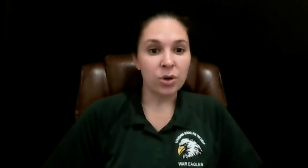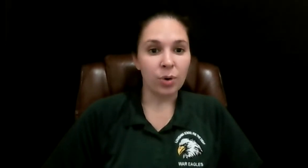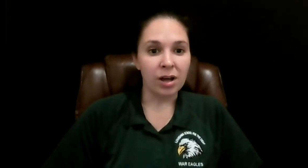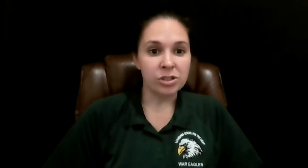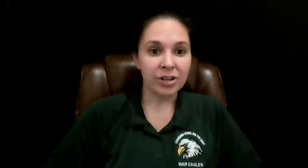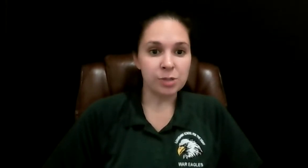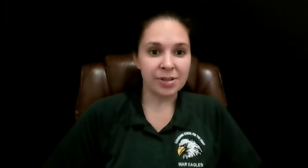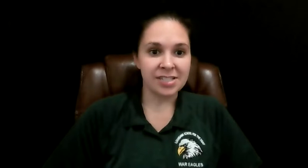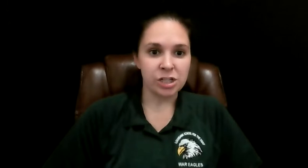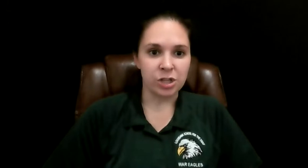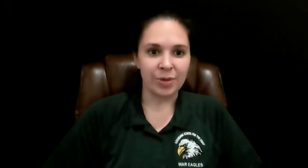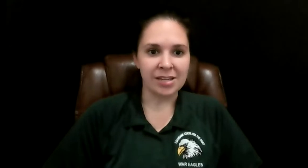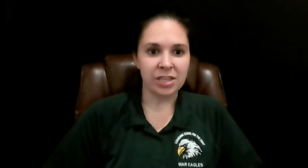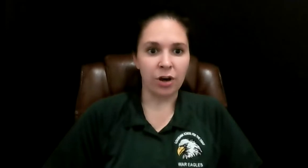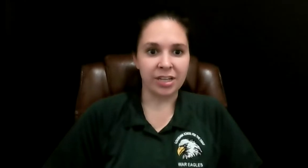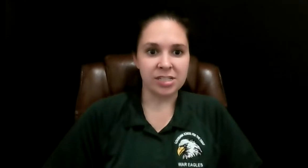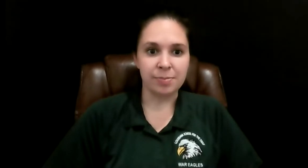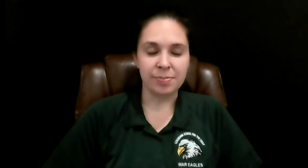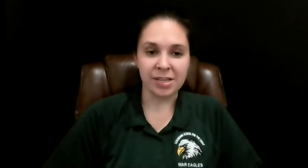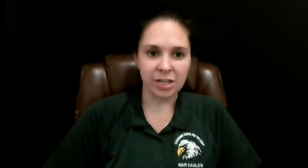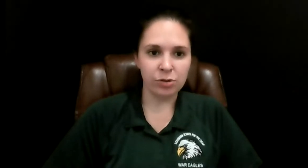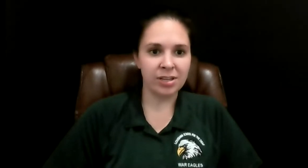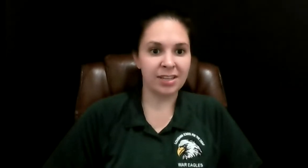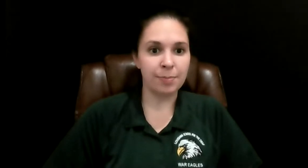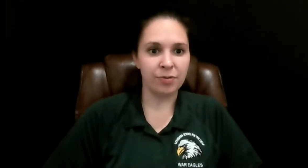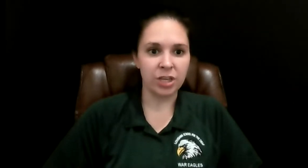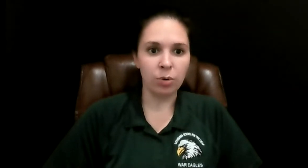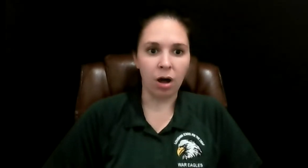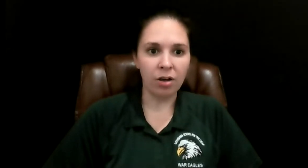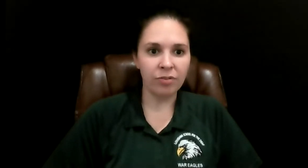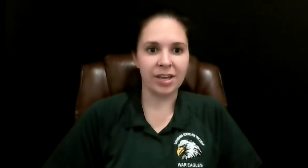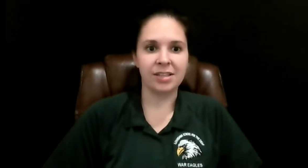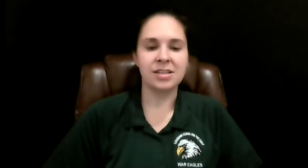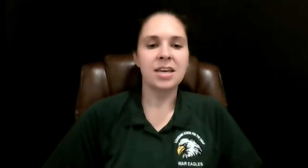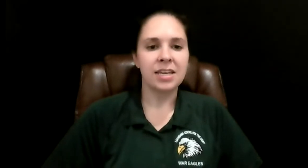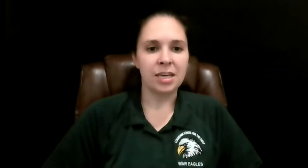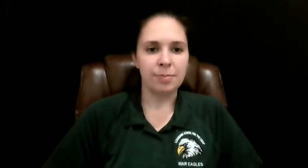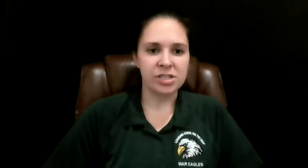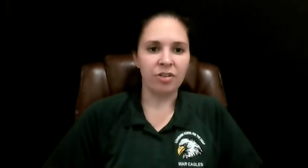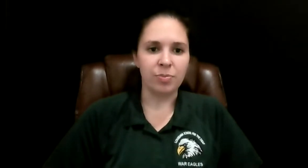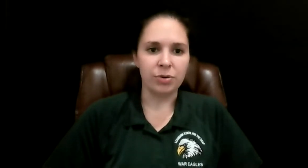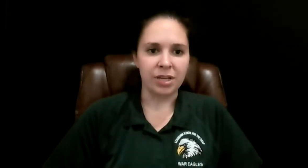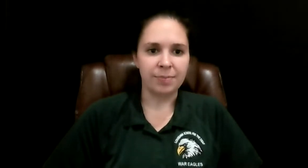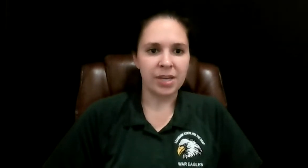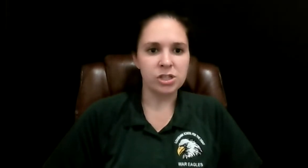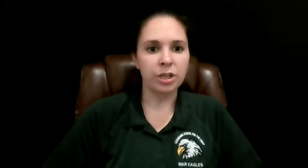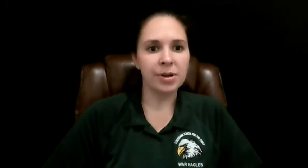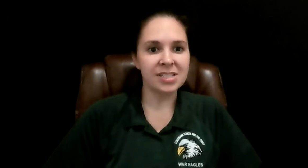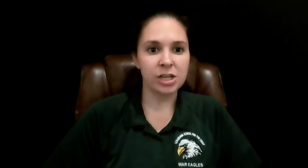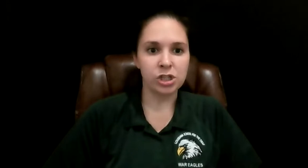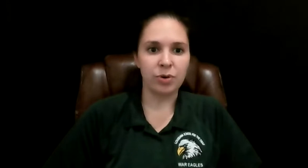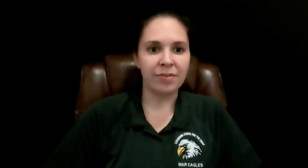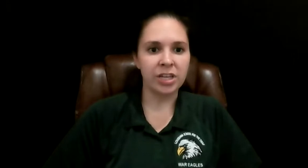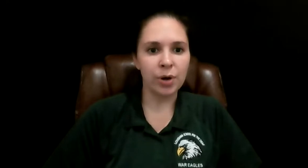Okay, so during this presentation, we asked the audience to continue to keep your video off and keep yourself muted. And during